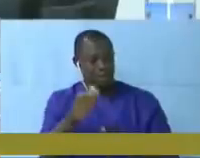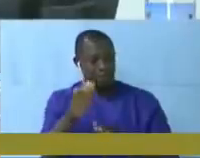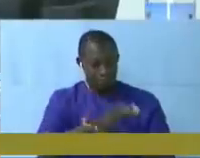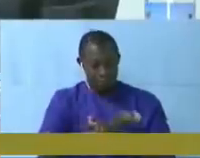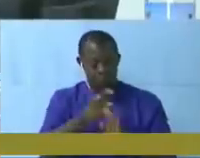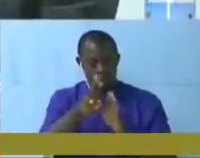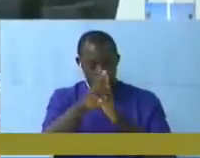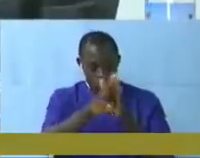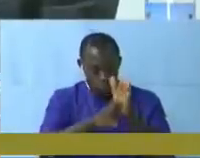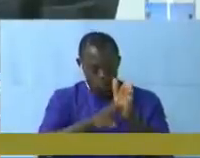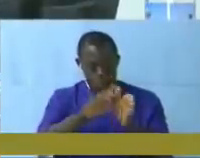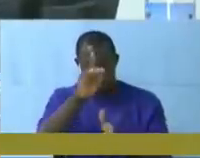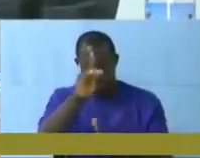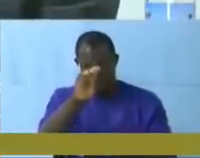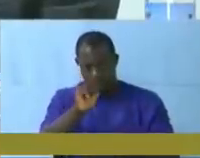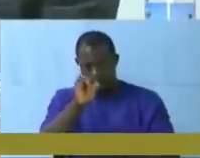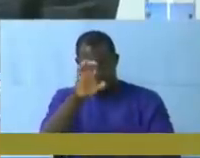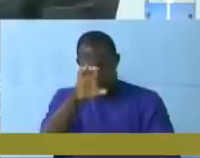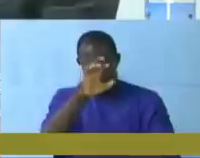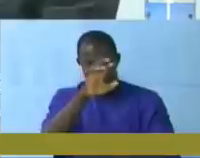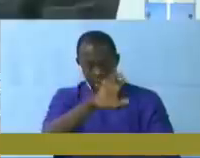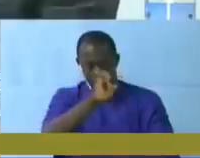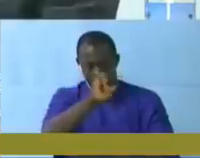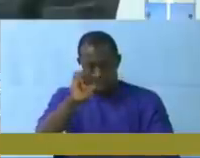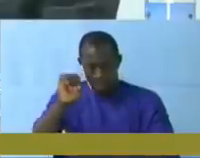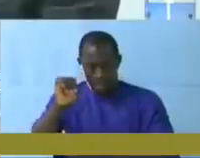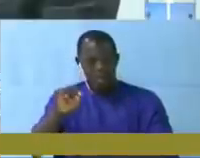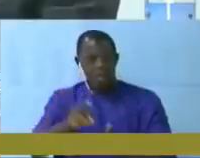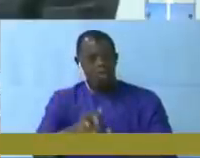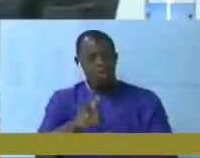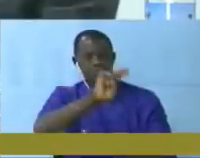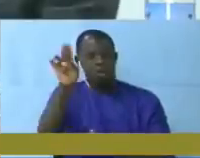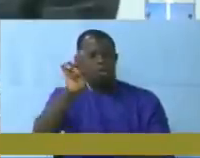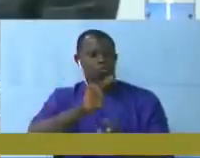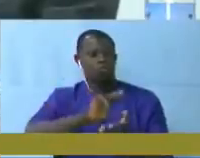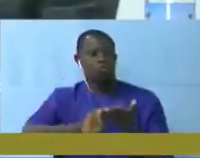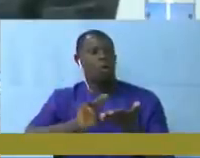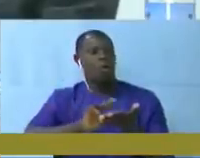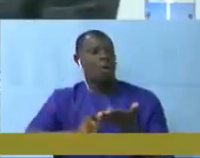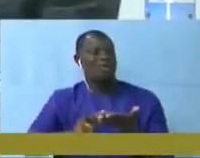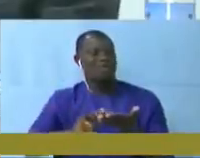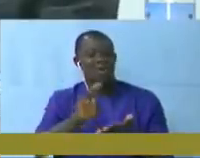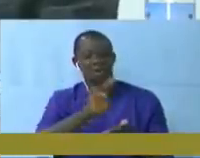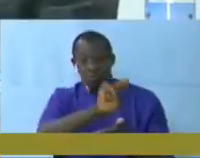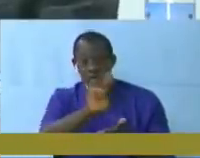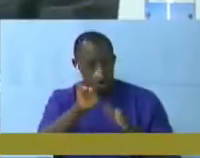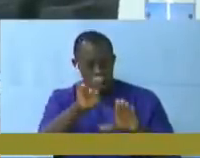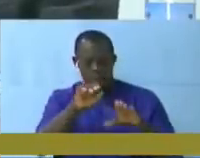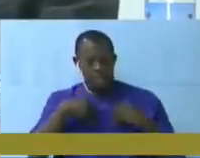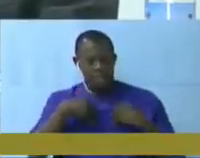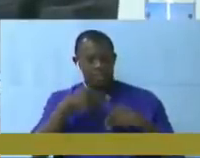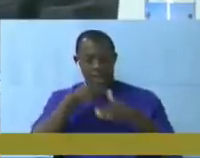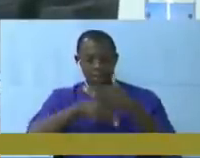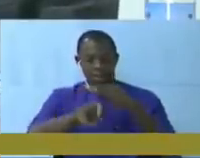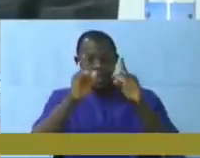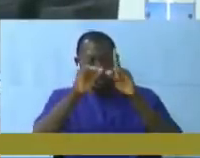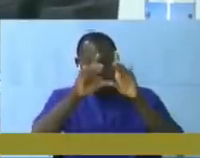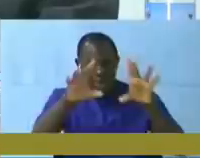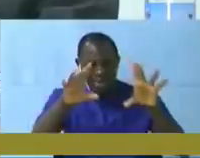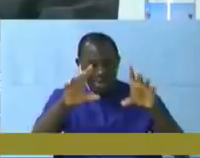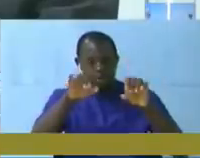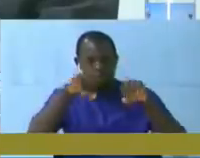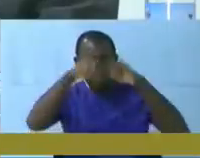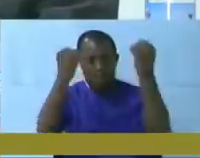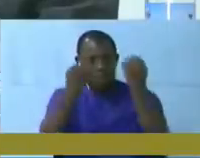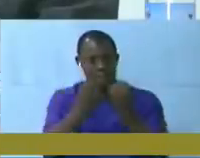decree is not normal or acceptable in a democratic society. Way ndax di nga nangune